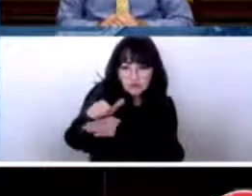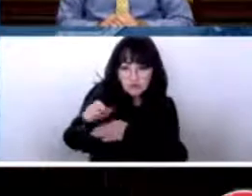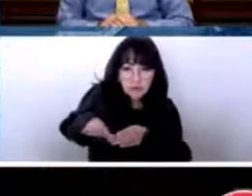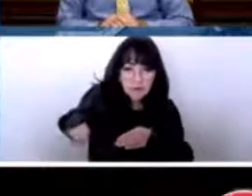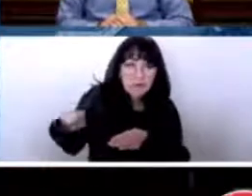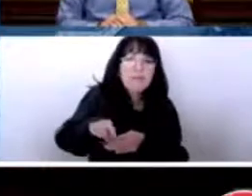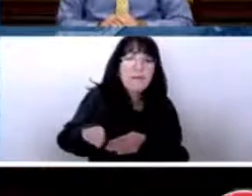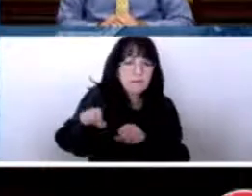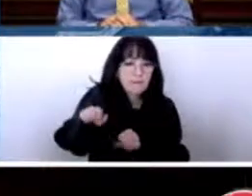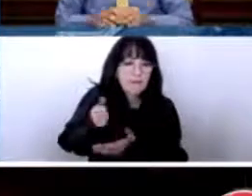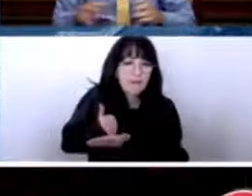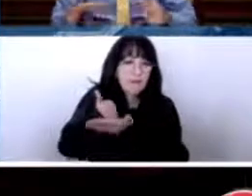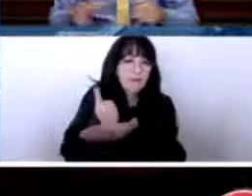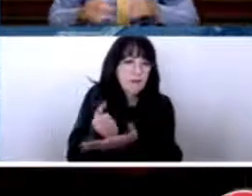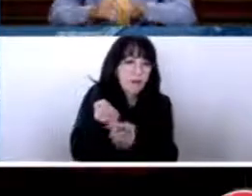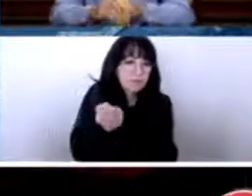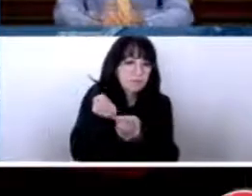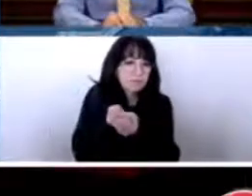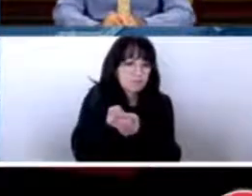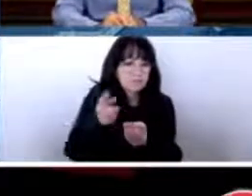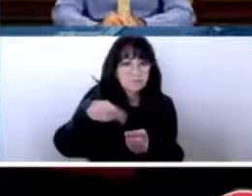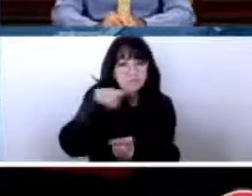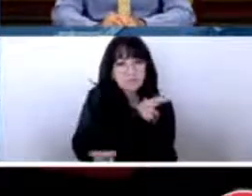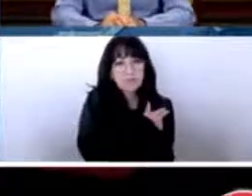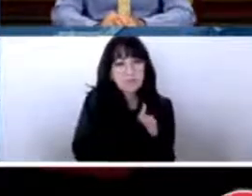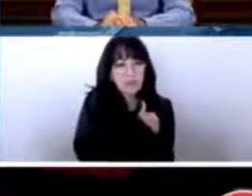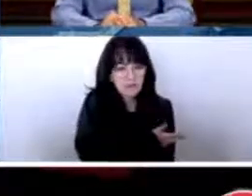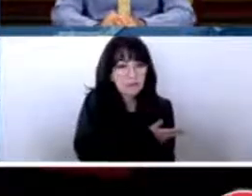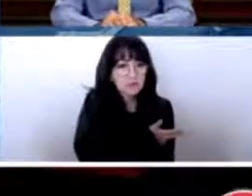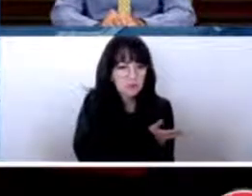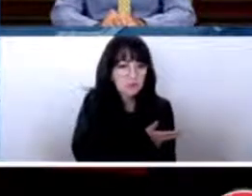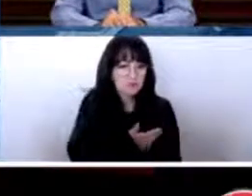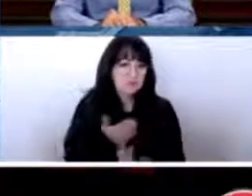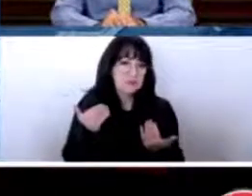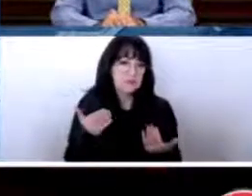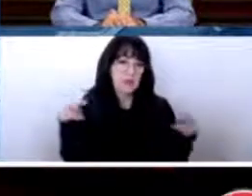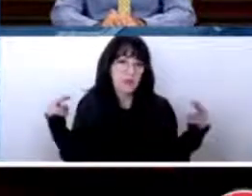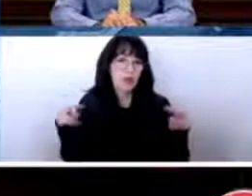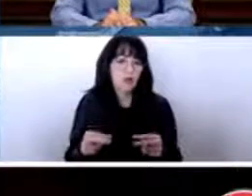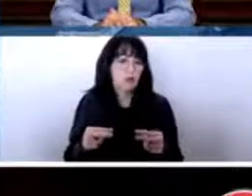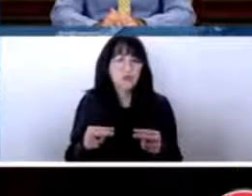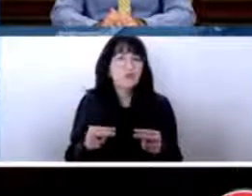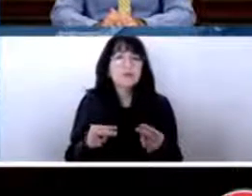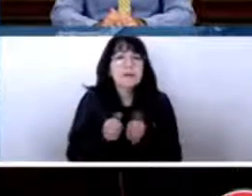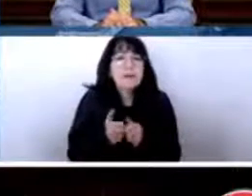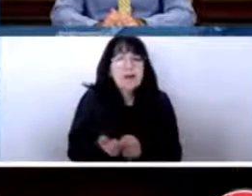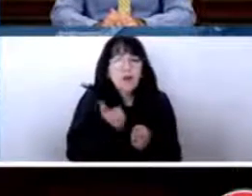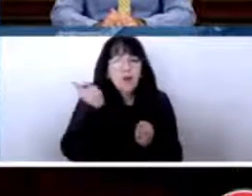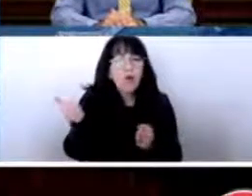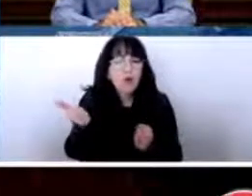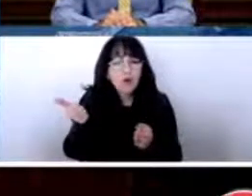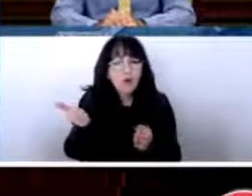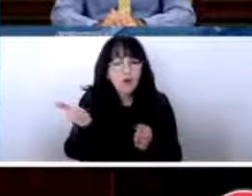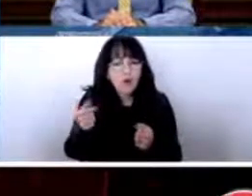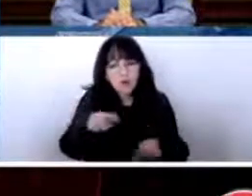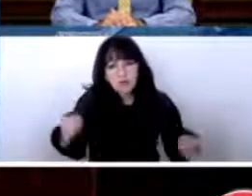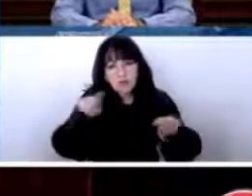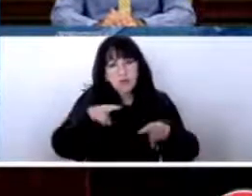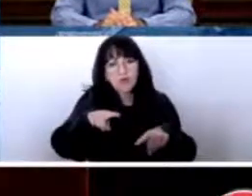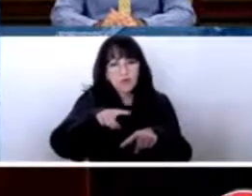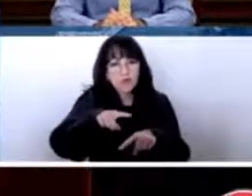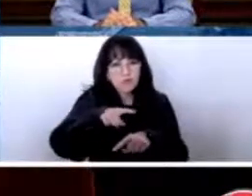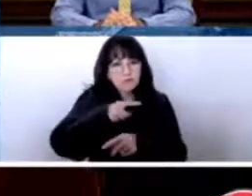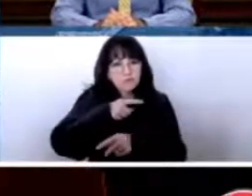the hospitals. We're also looking at other ways that they might help, including as our number one priority to